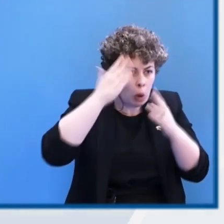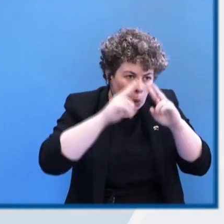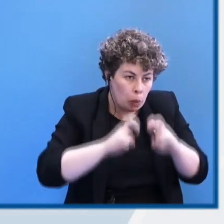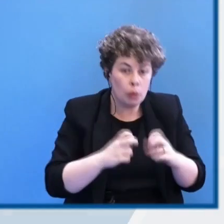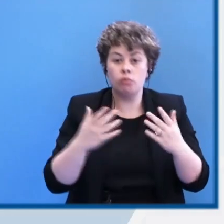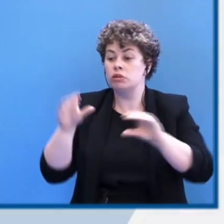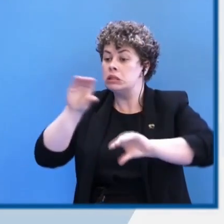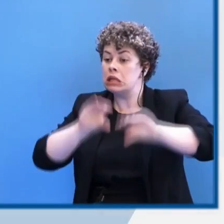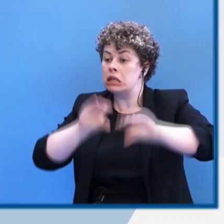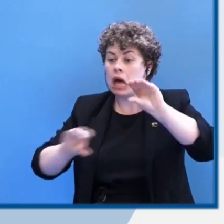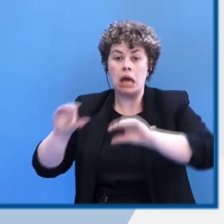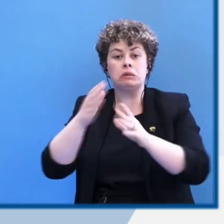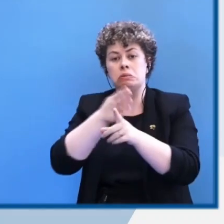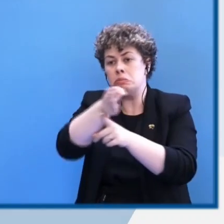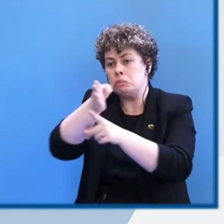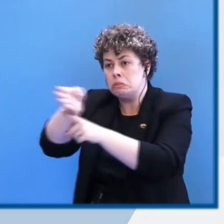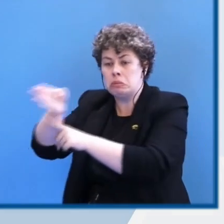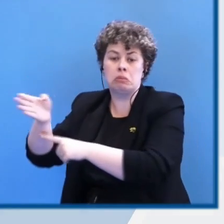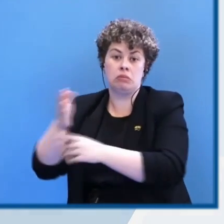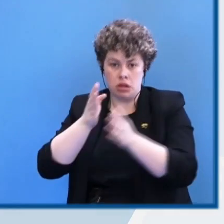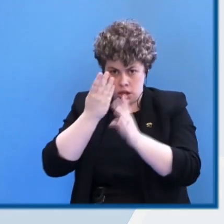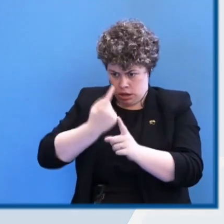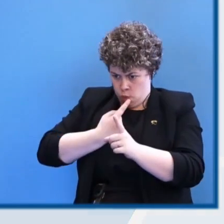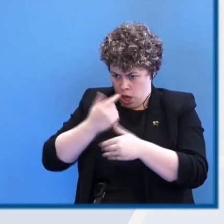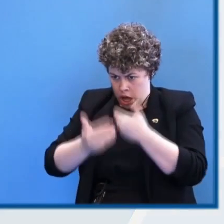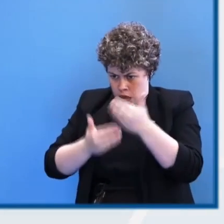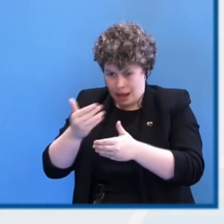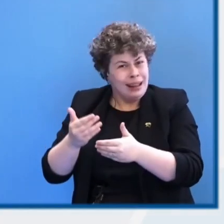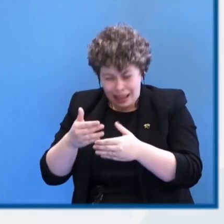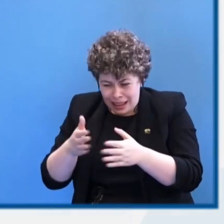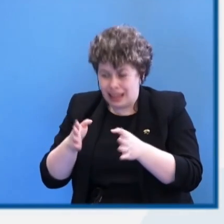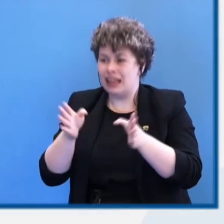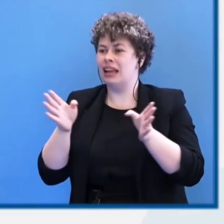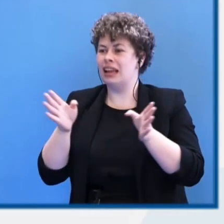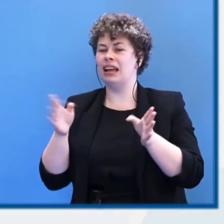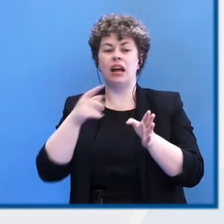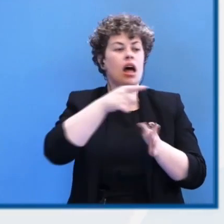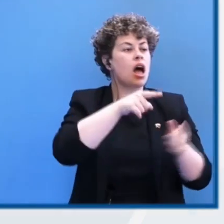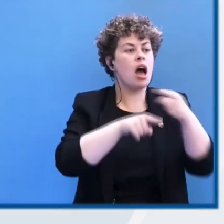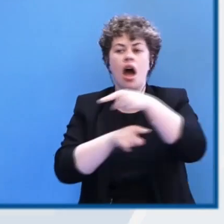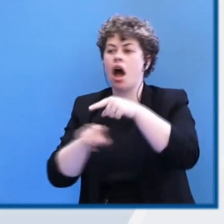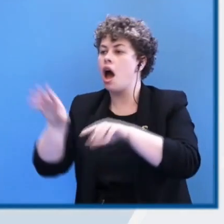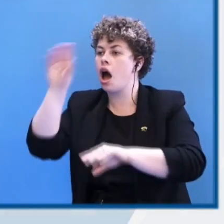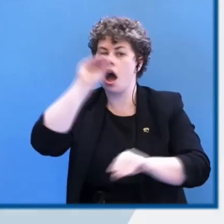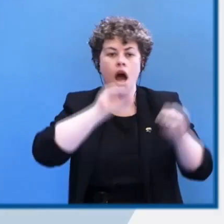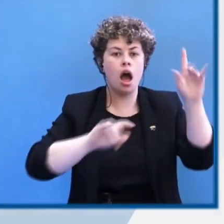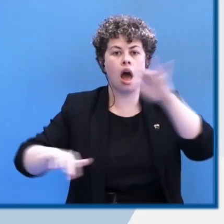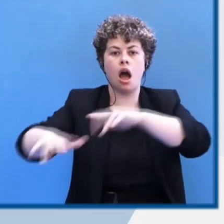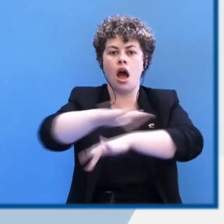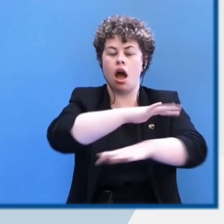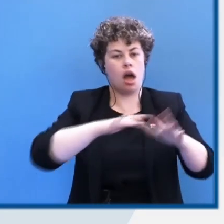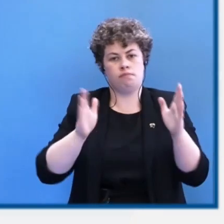work well with our natural scientists, and our communicators to be able to work well with the people who take all the